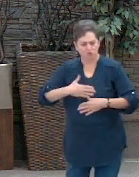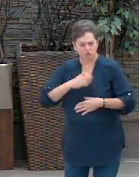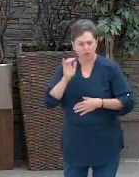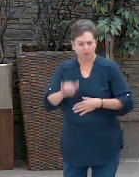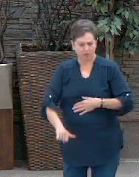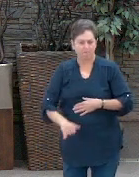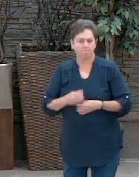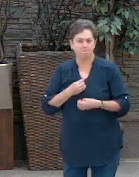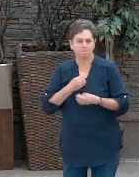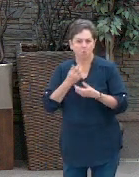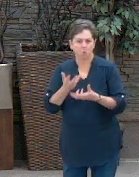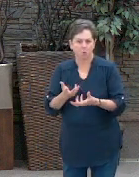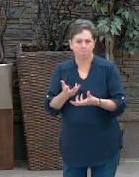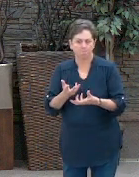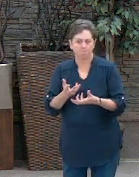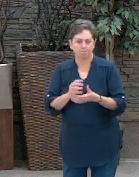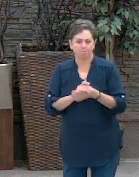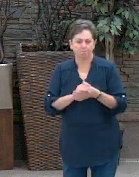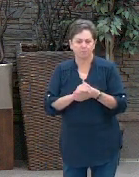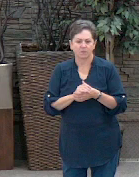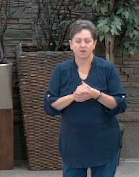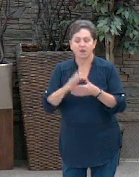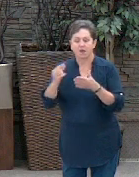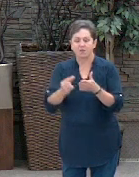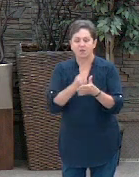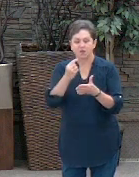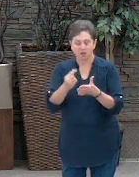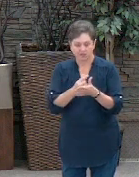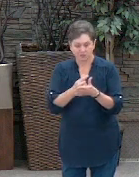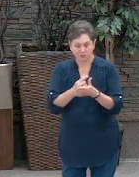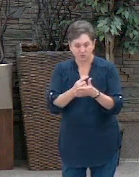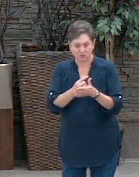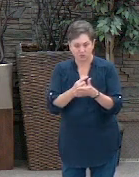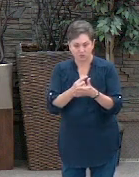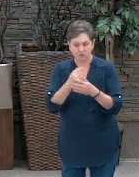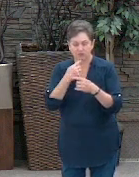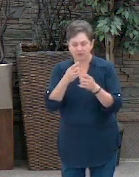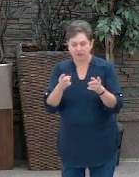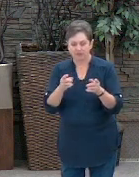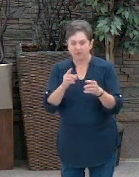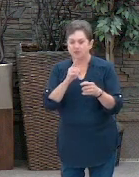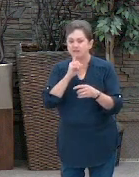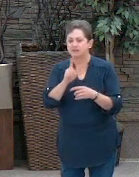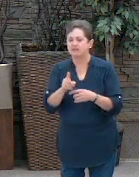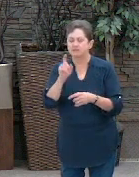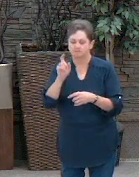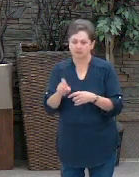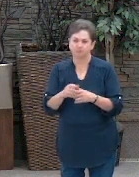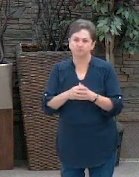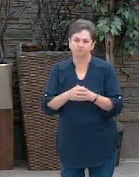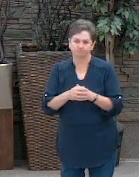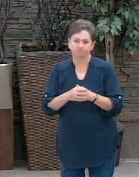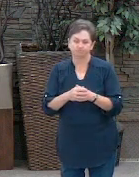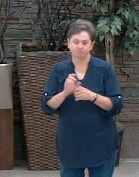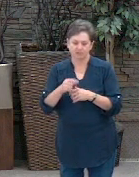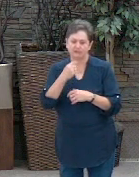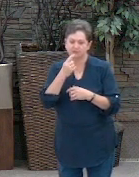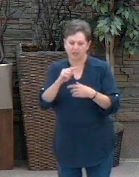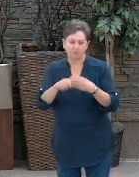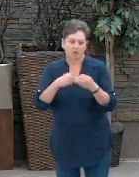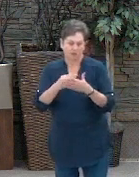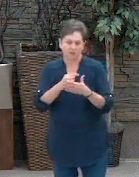this. Now, the gospel, telling, is absolutely essential. But